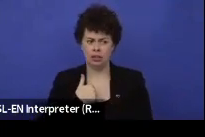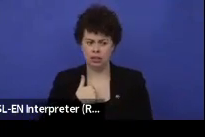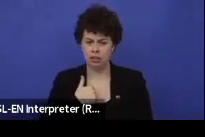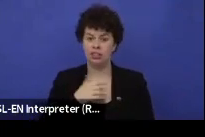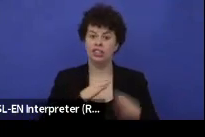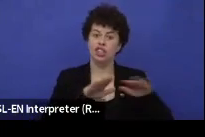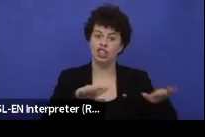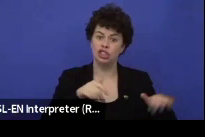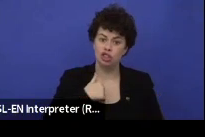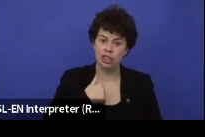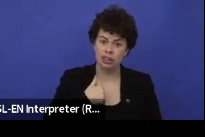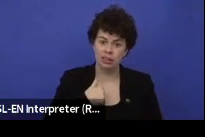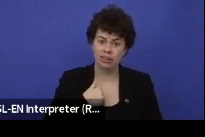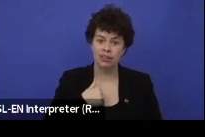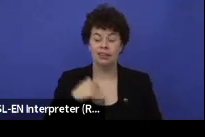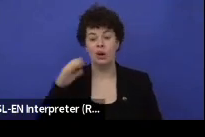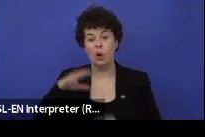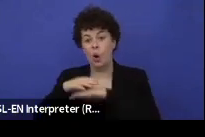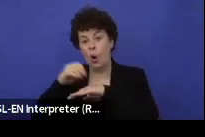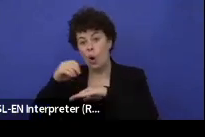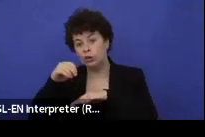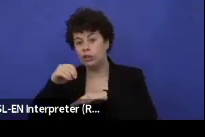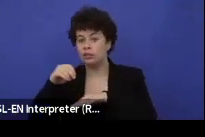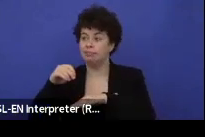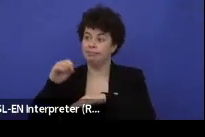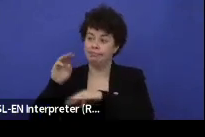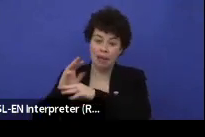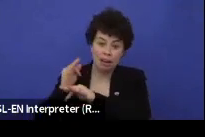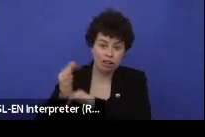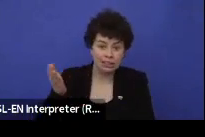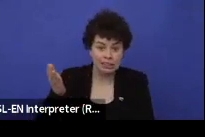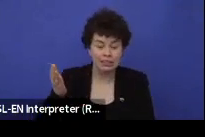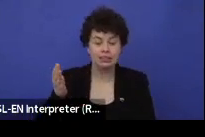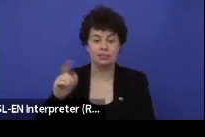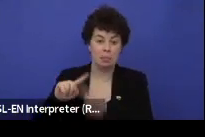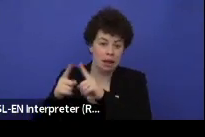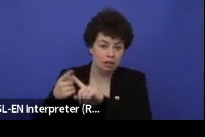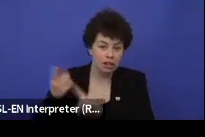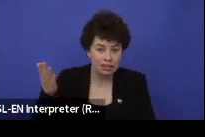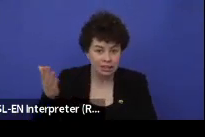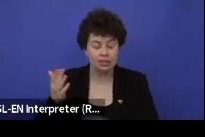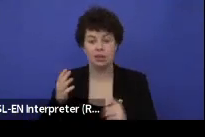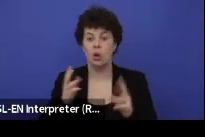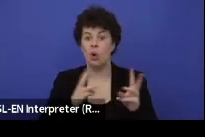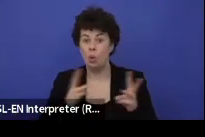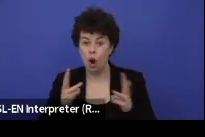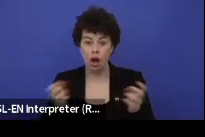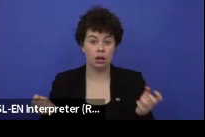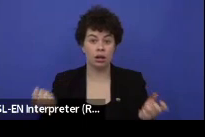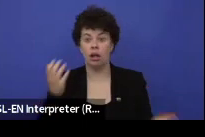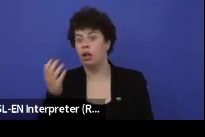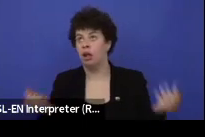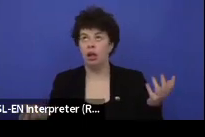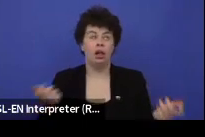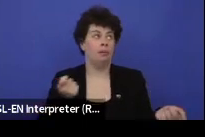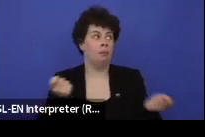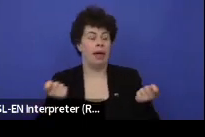Children, potentially elderly parents, work. There's a lot going on and it can be quite a challenge.